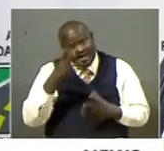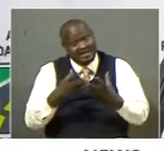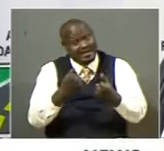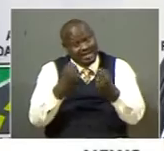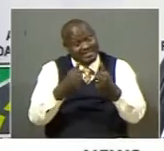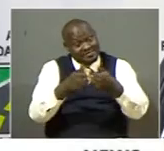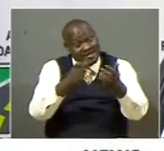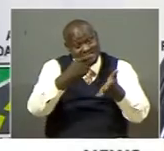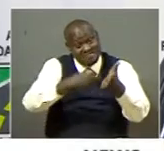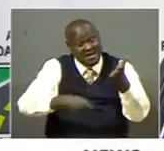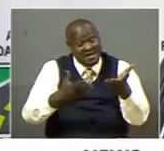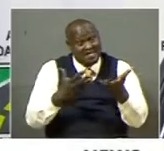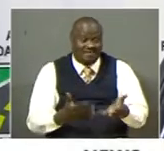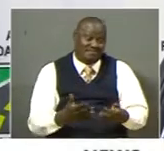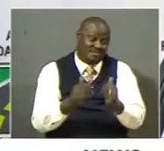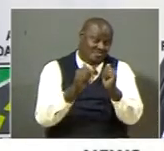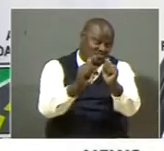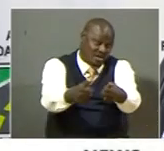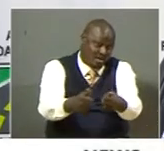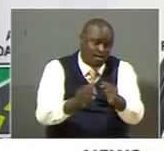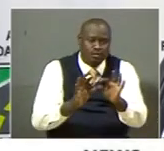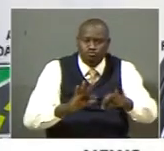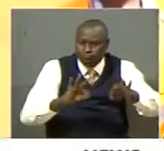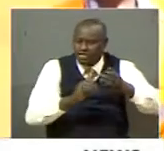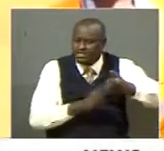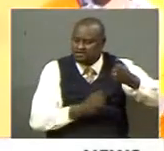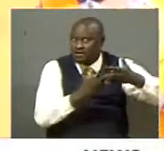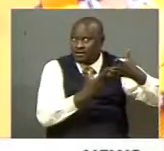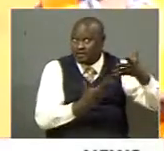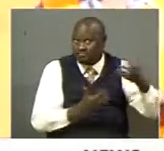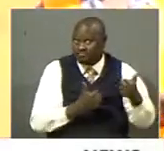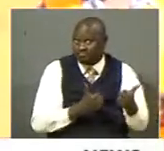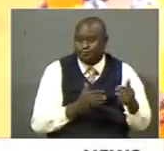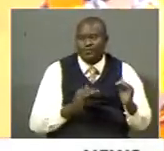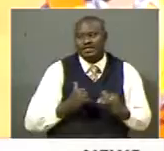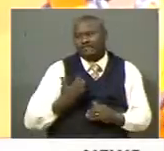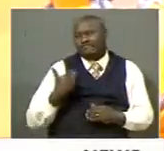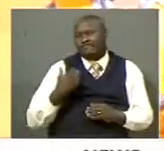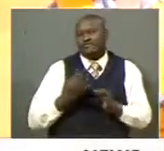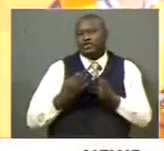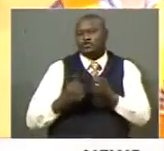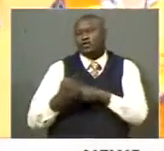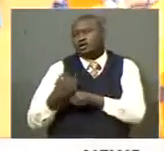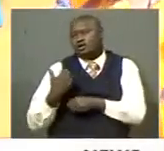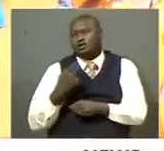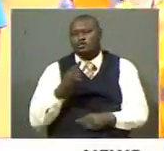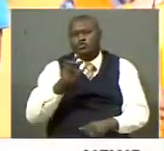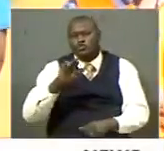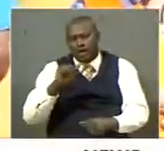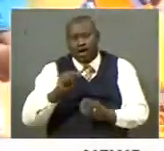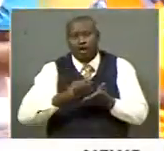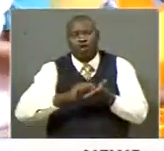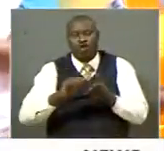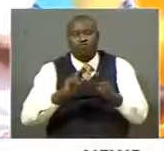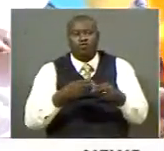their objectives of the regulations can be achieved. In the last financial year, UNRA cancelled contracts of upgrading the